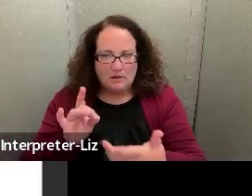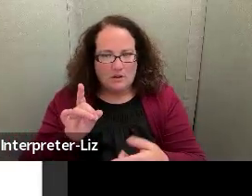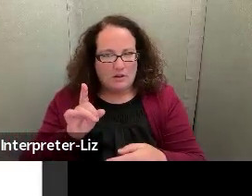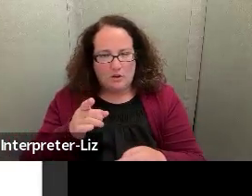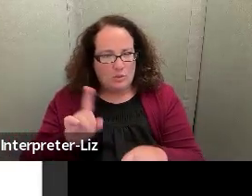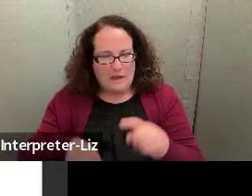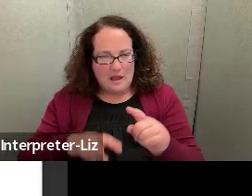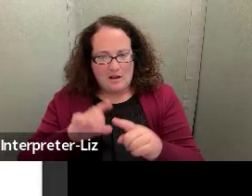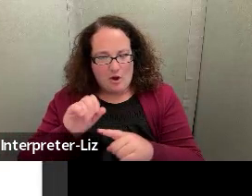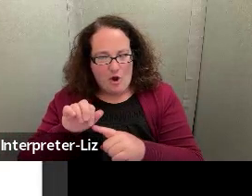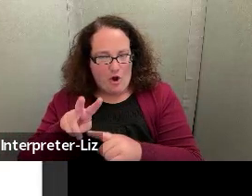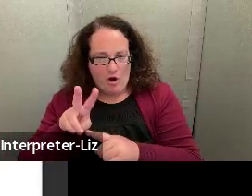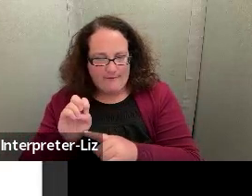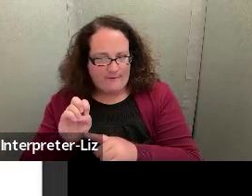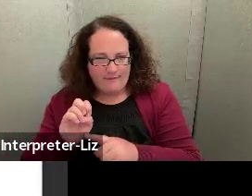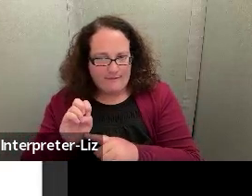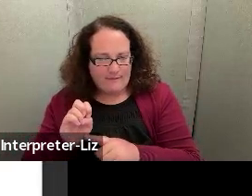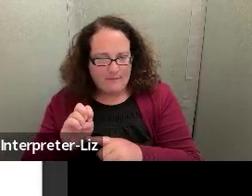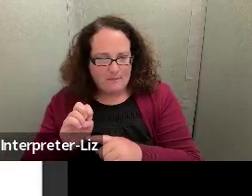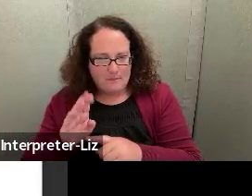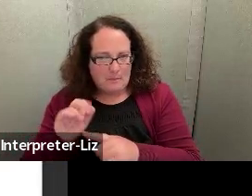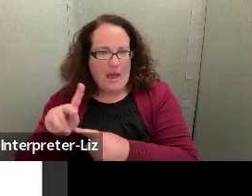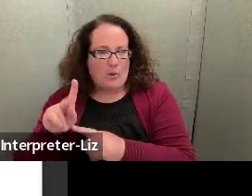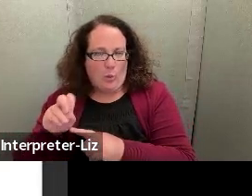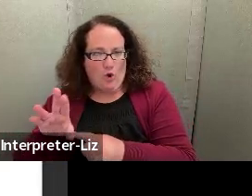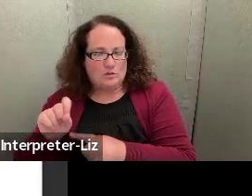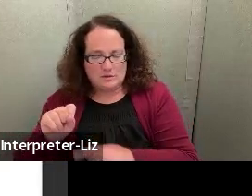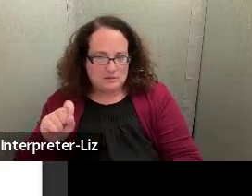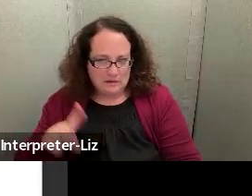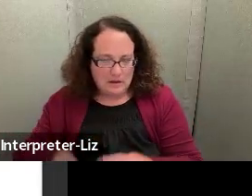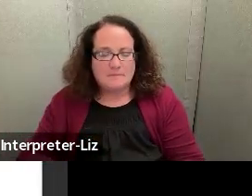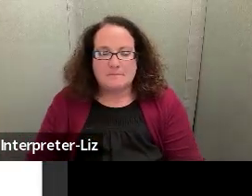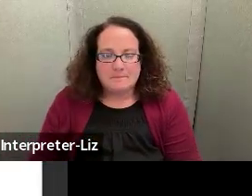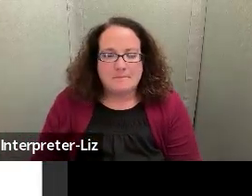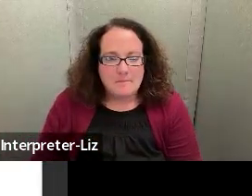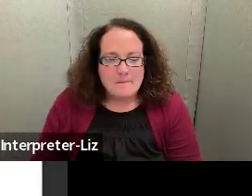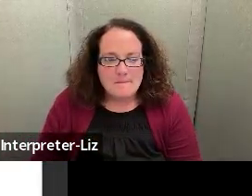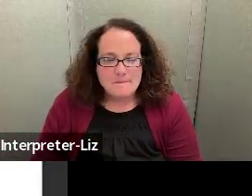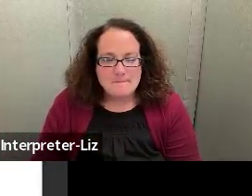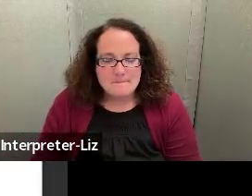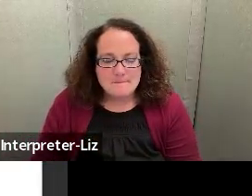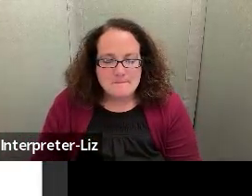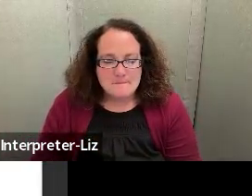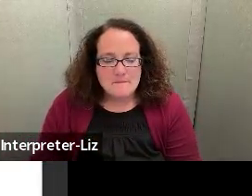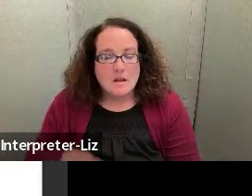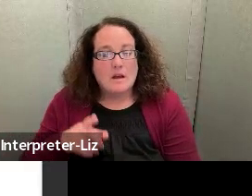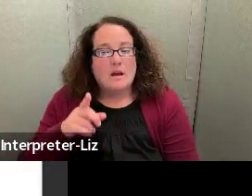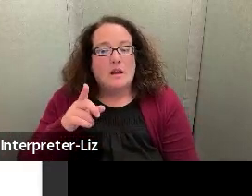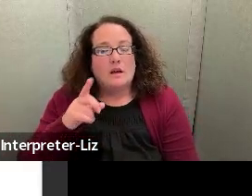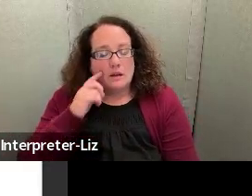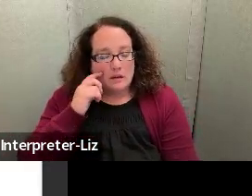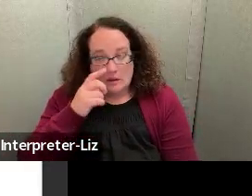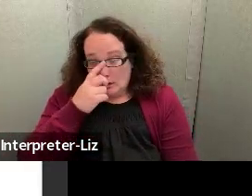You can't carve backwards. Yes. I see. Now you can definitely inlay